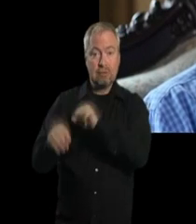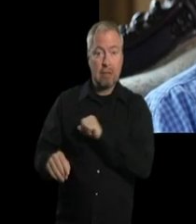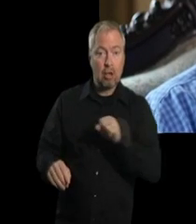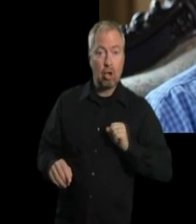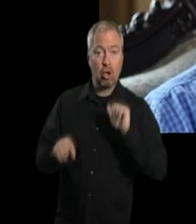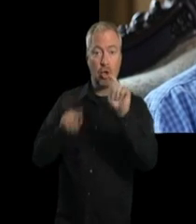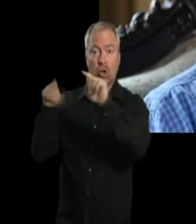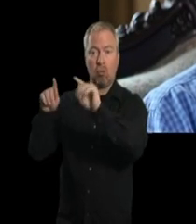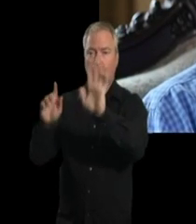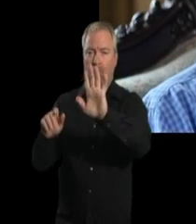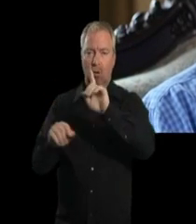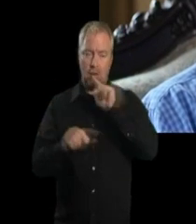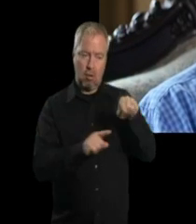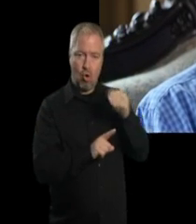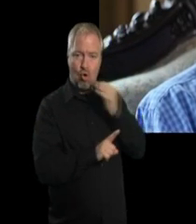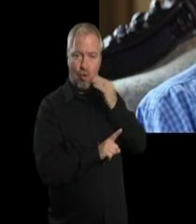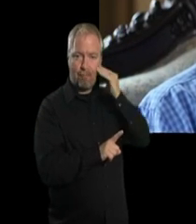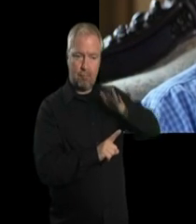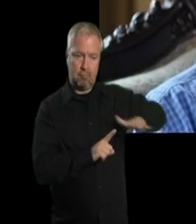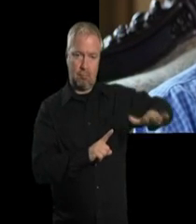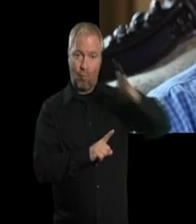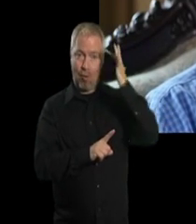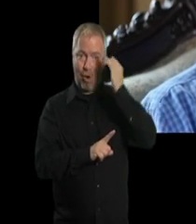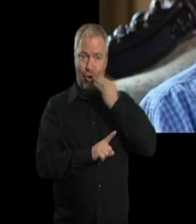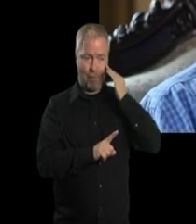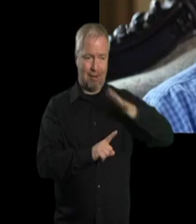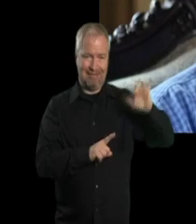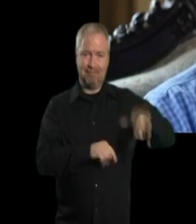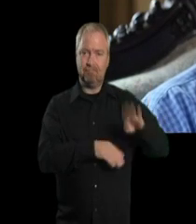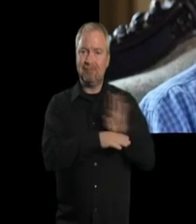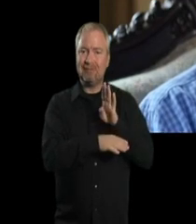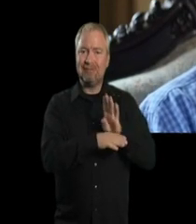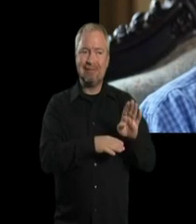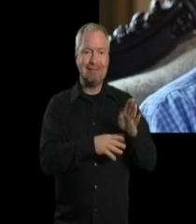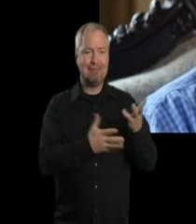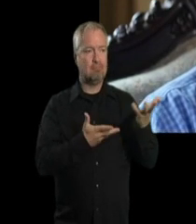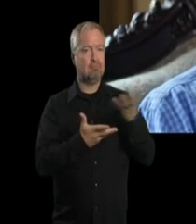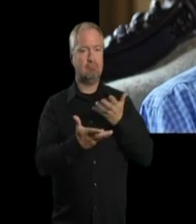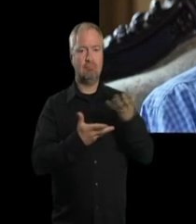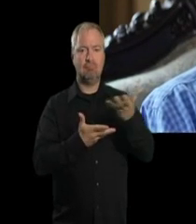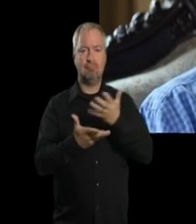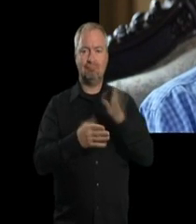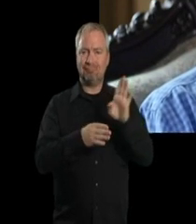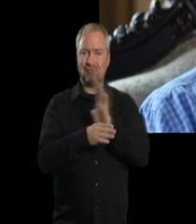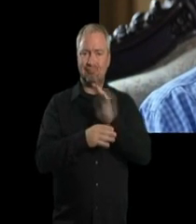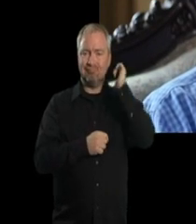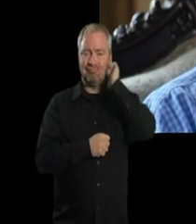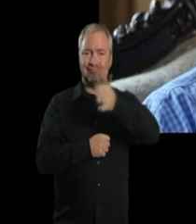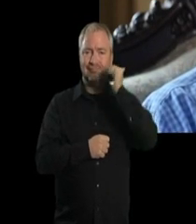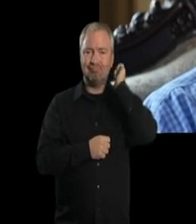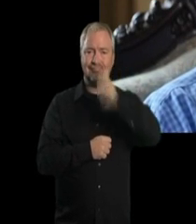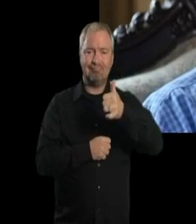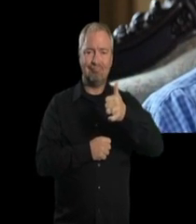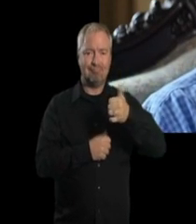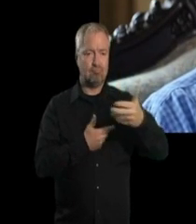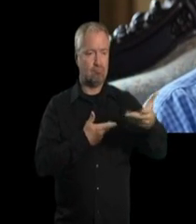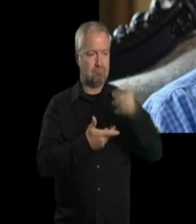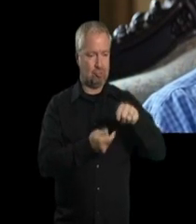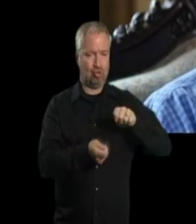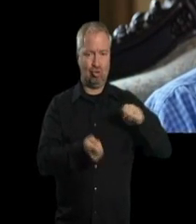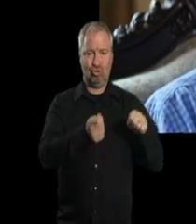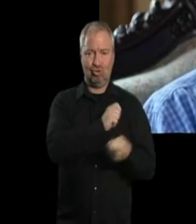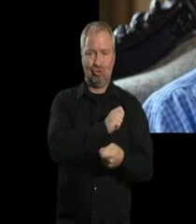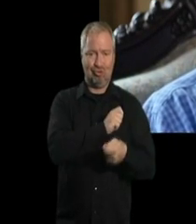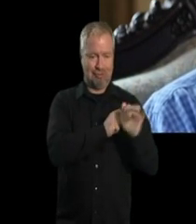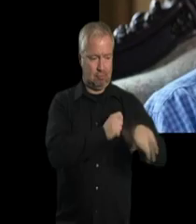the House so much as it was back home. Because back home, if you were a business that was going to have to